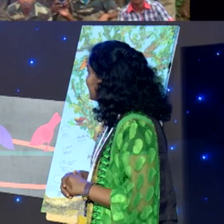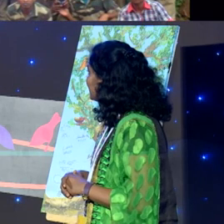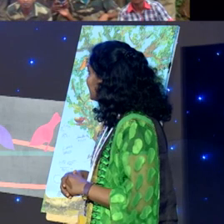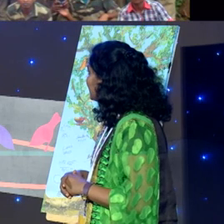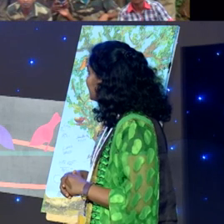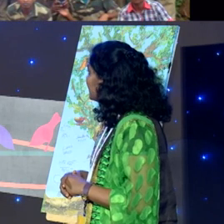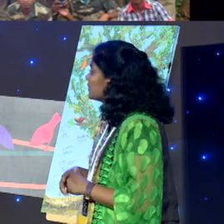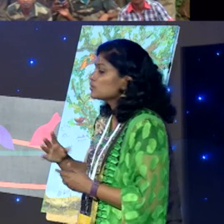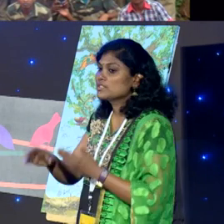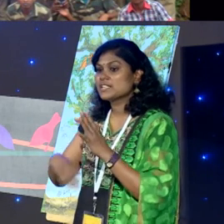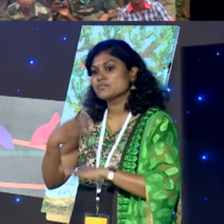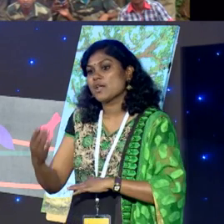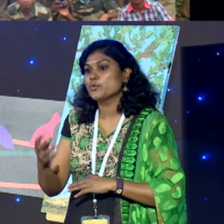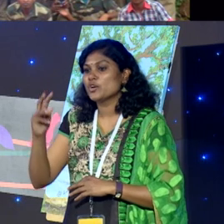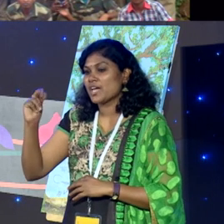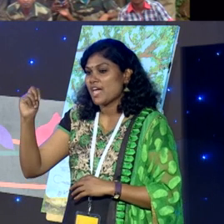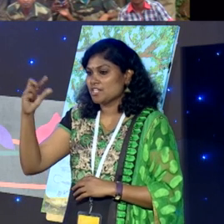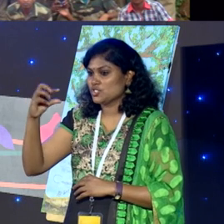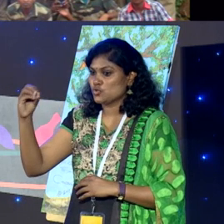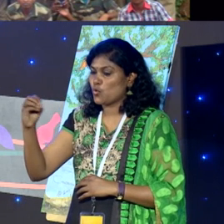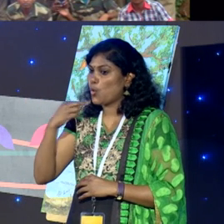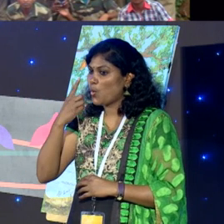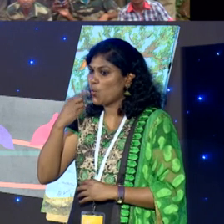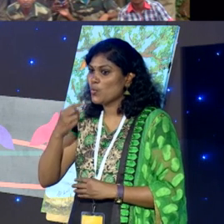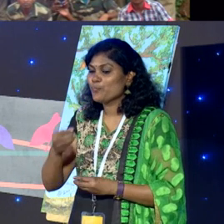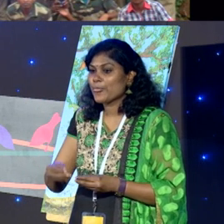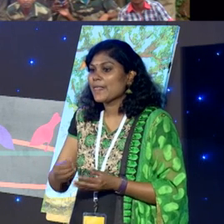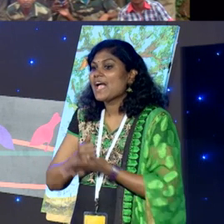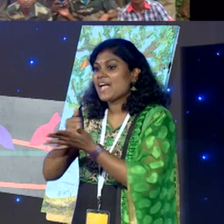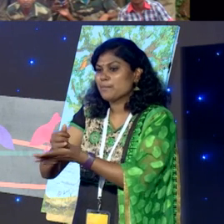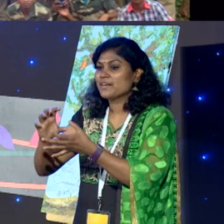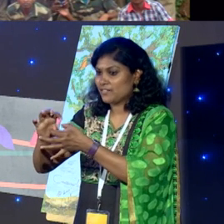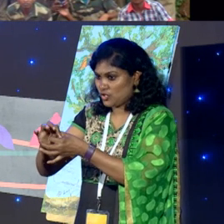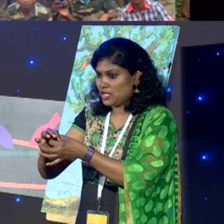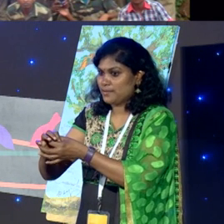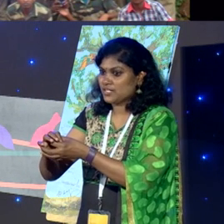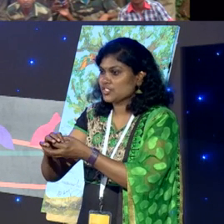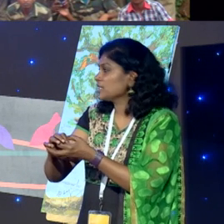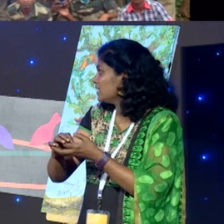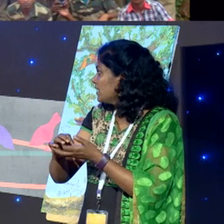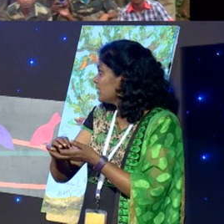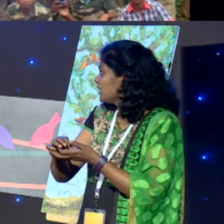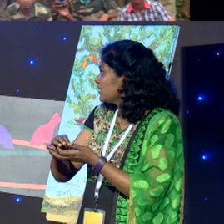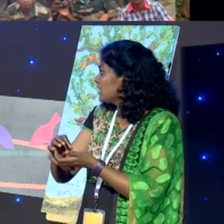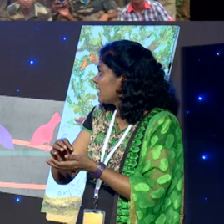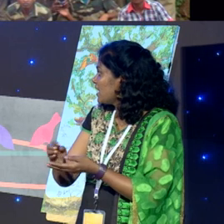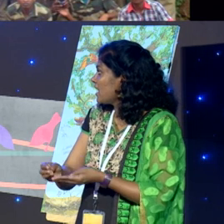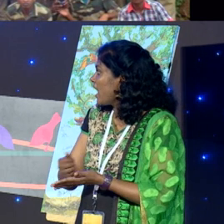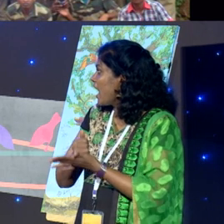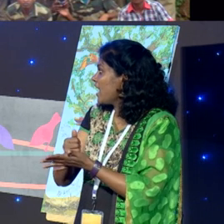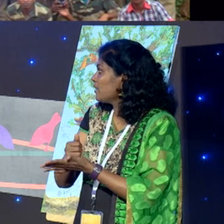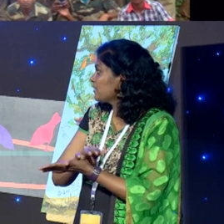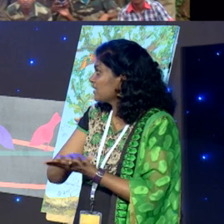there's an NGO called CCI. That stands for Conservation Consortium of India. And with